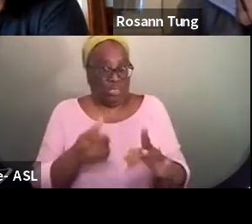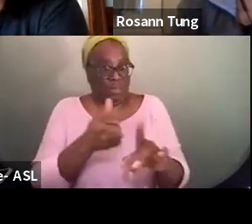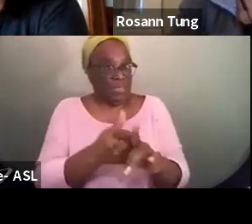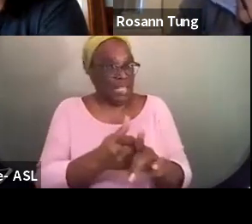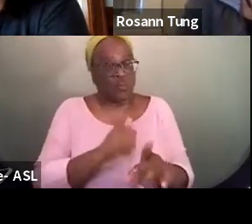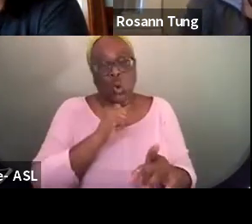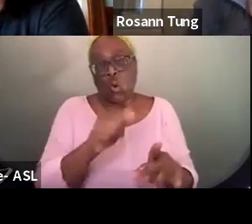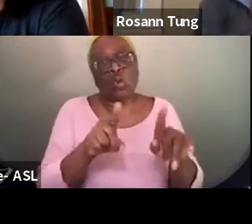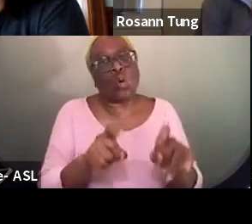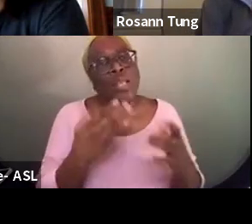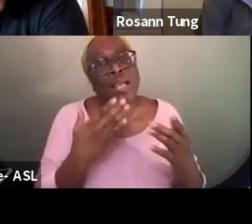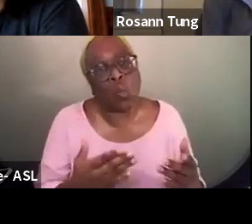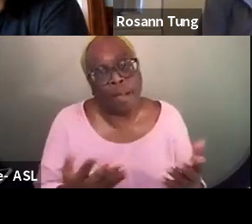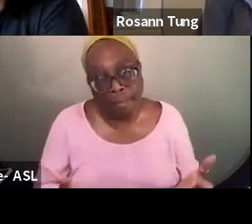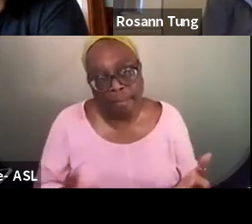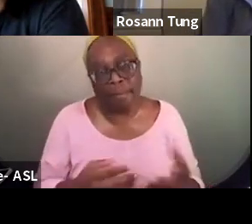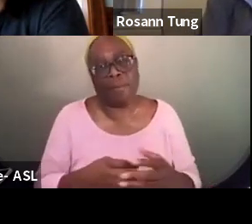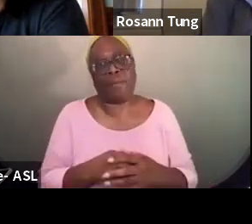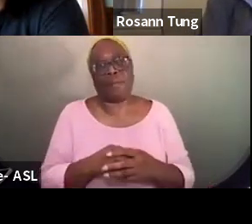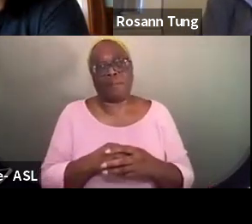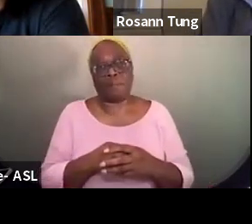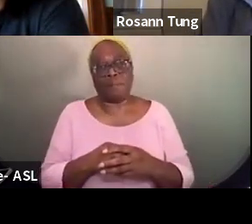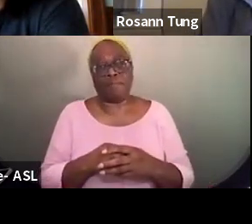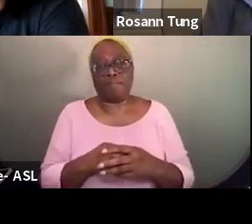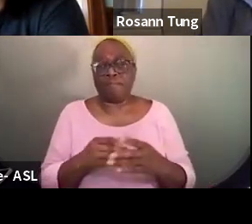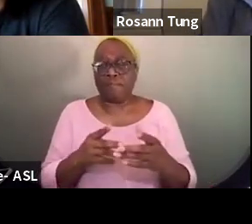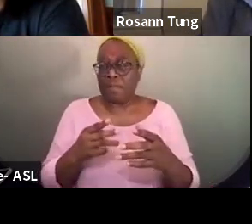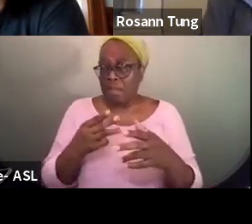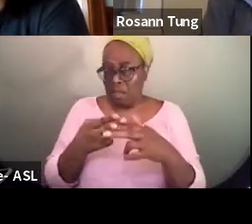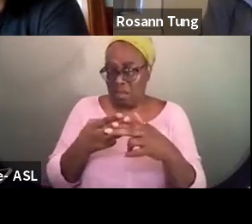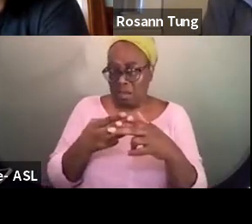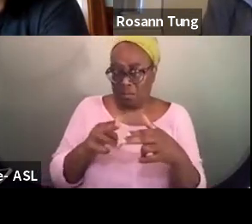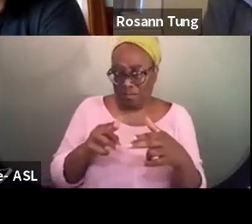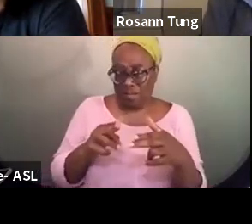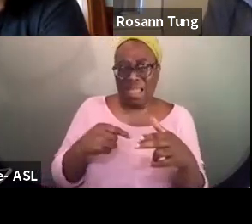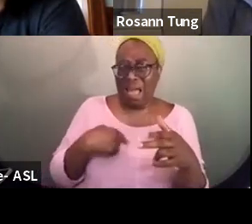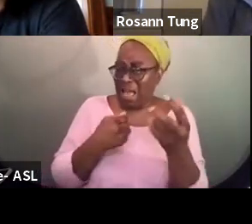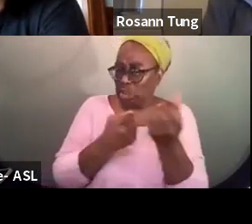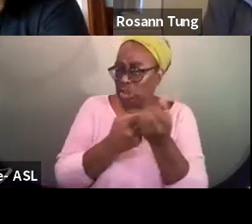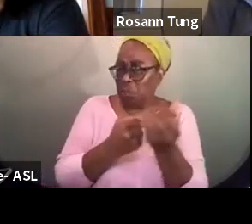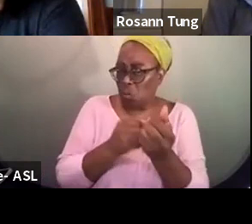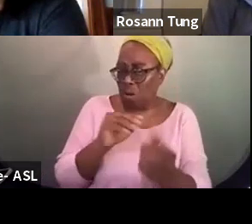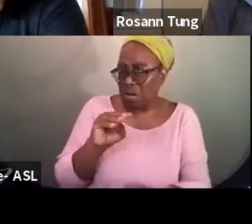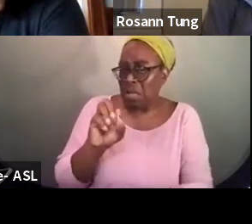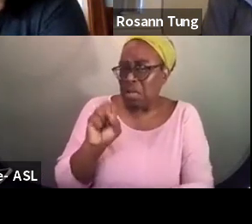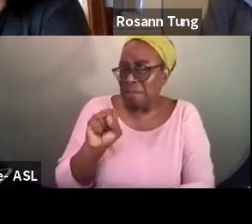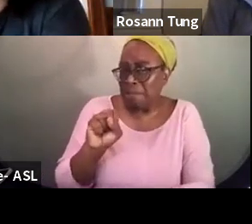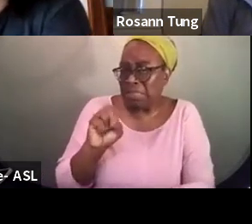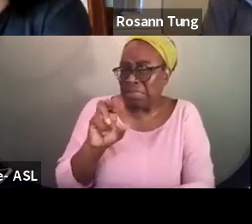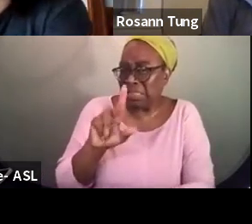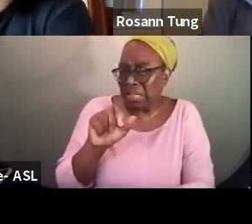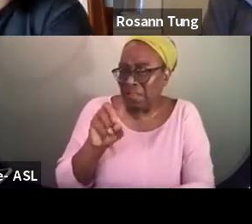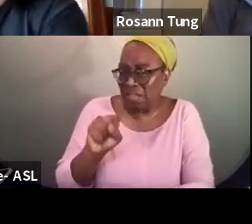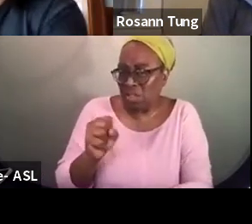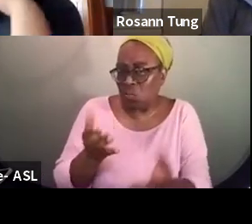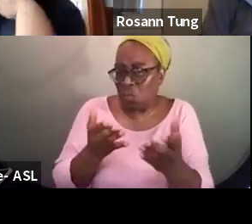Mr. Krager? Chiming in briefly to note that I support Ms. Sullivan's proposal, and I also